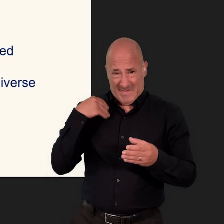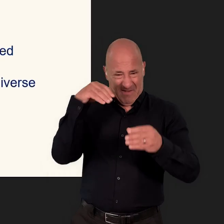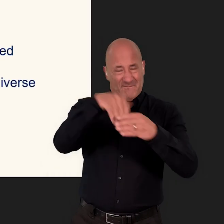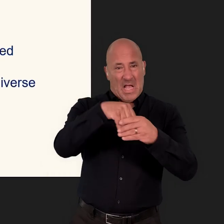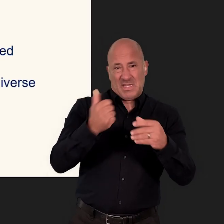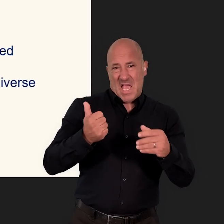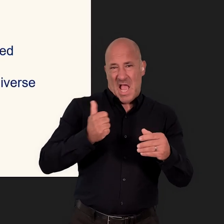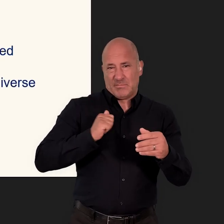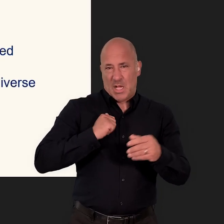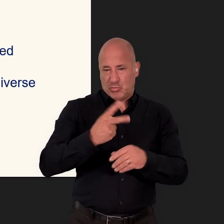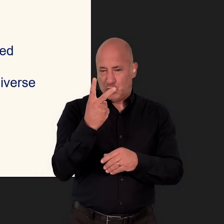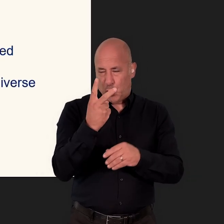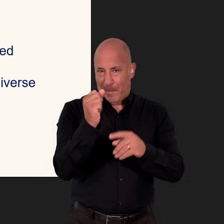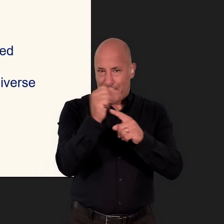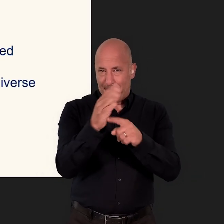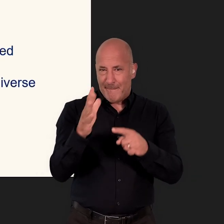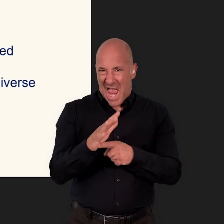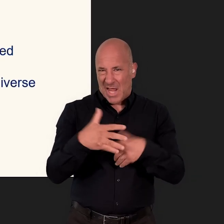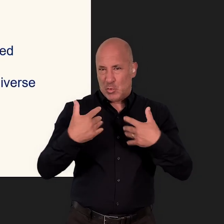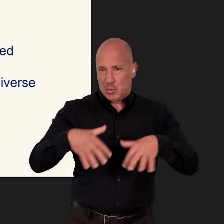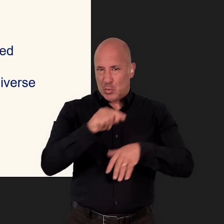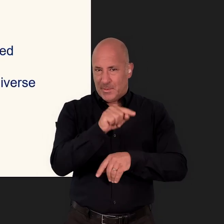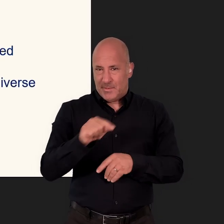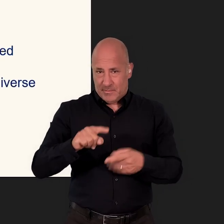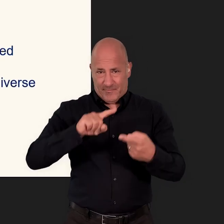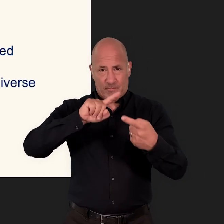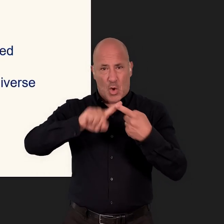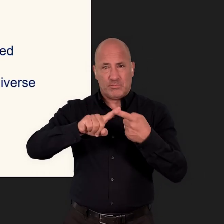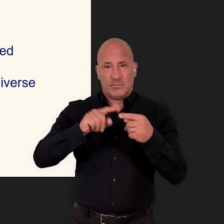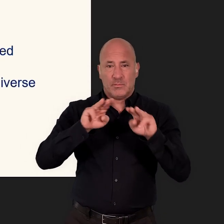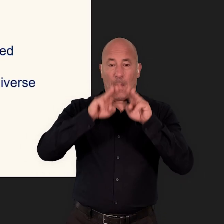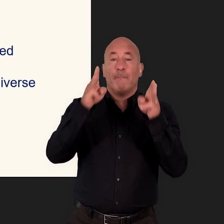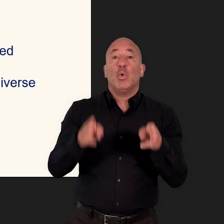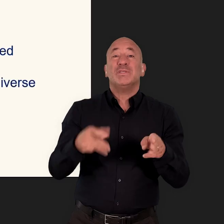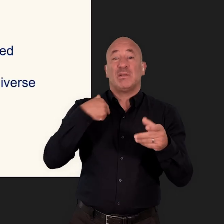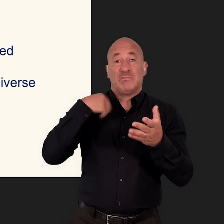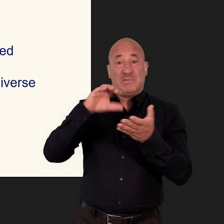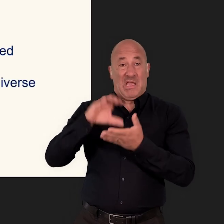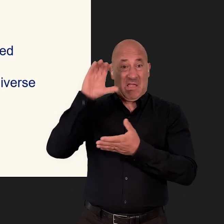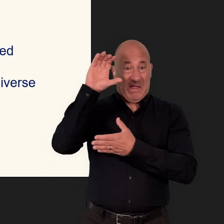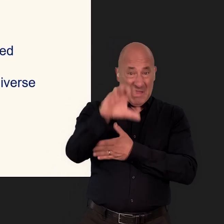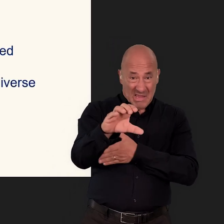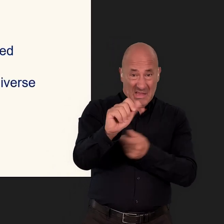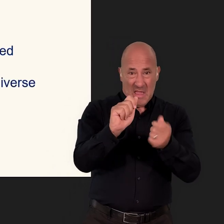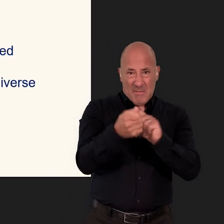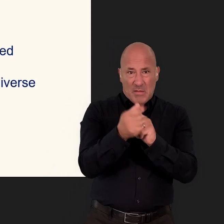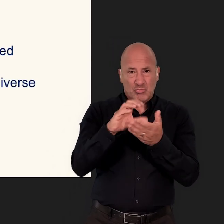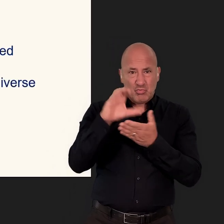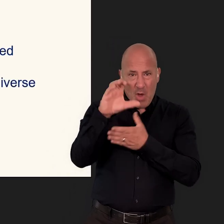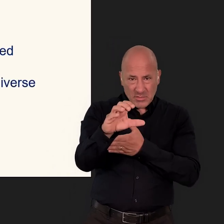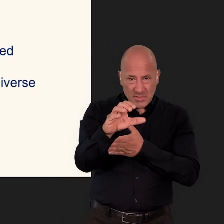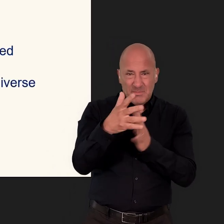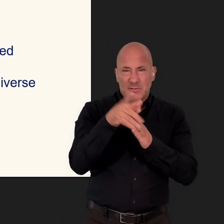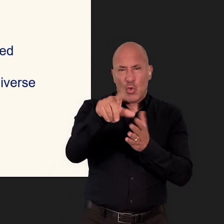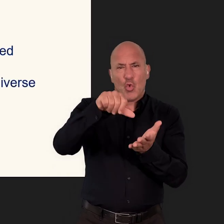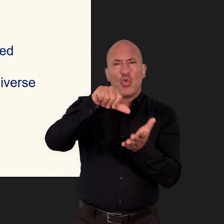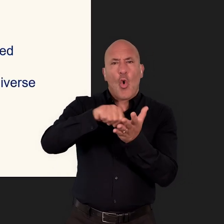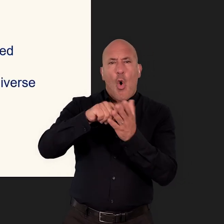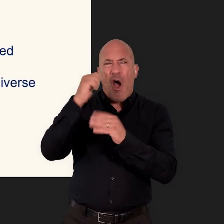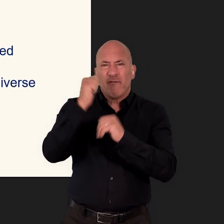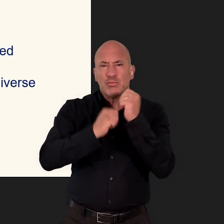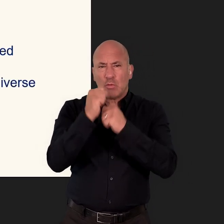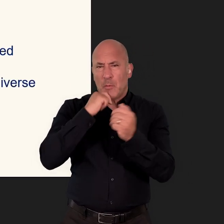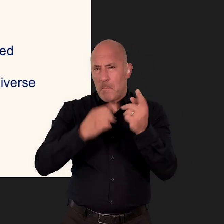There are two main impacts we expect to see from this investment. Firstly, museums who are awarded a MEND grant